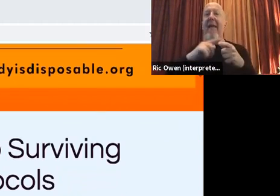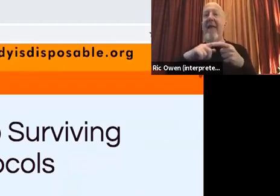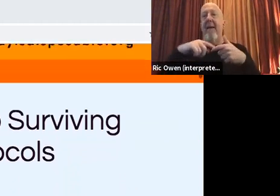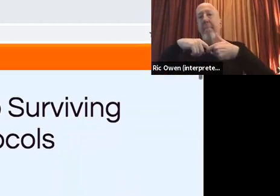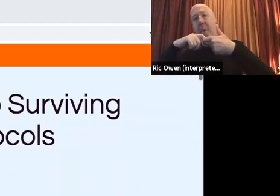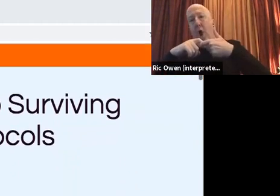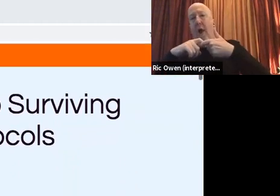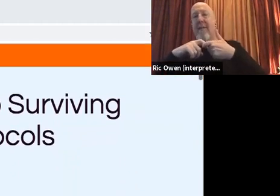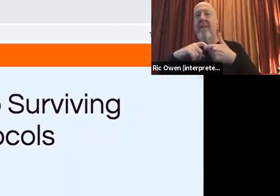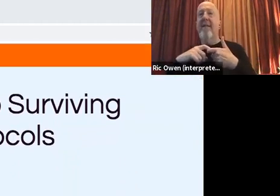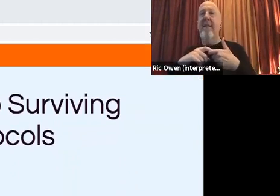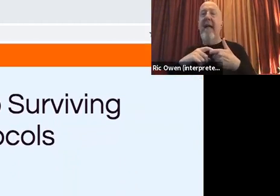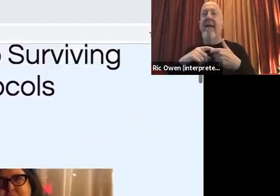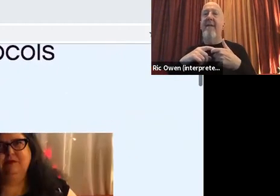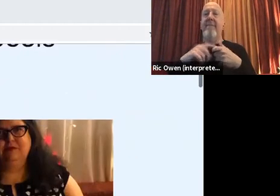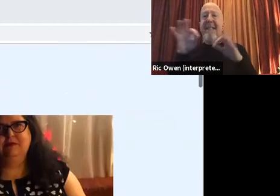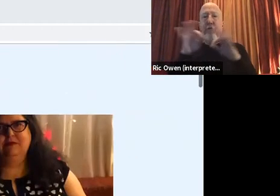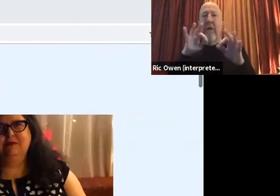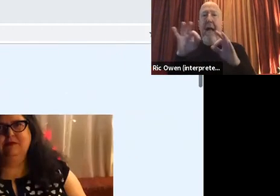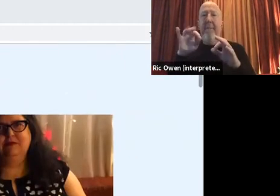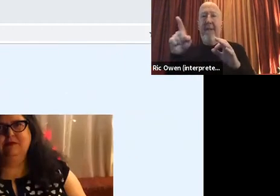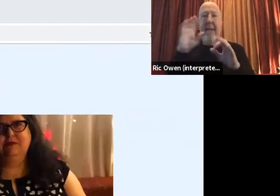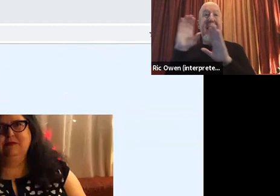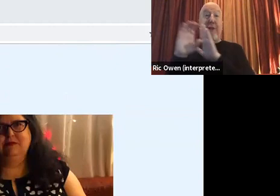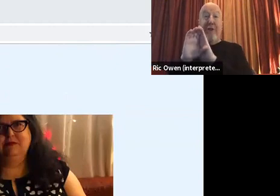relevant descriptive images that are here.